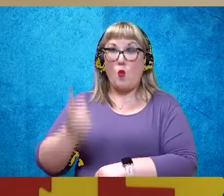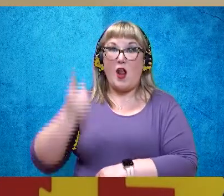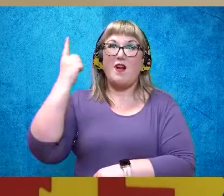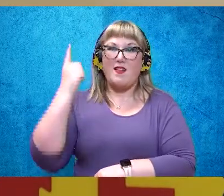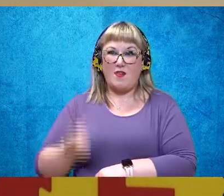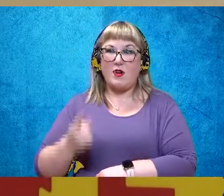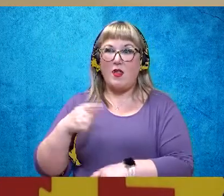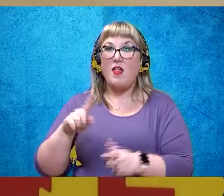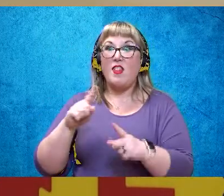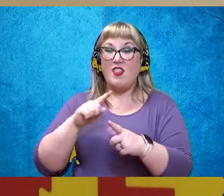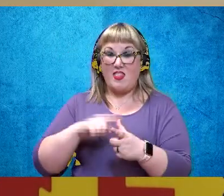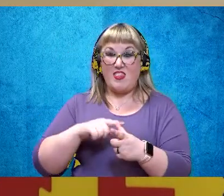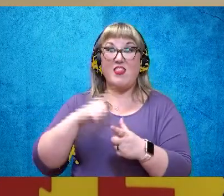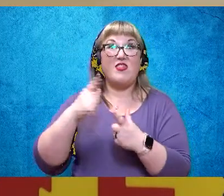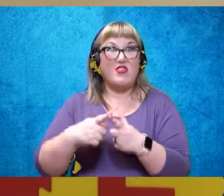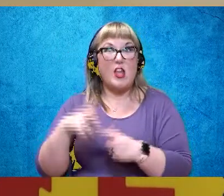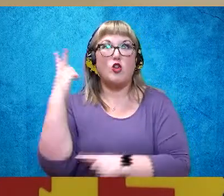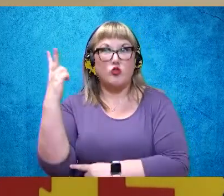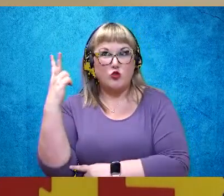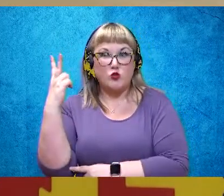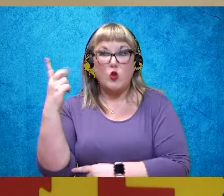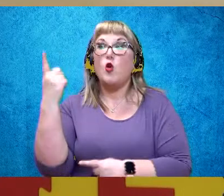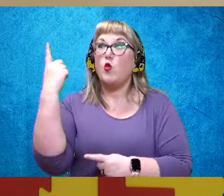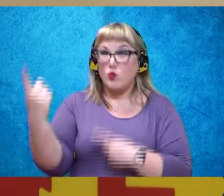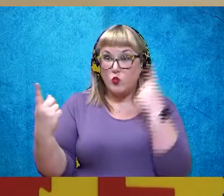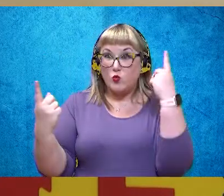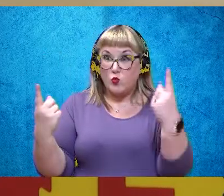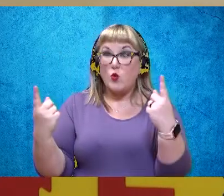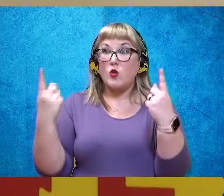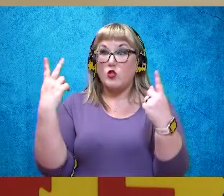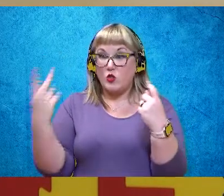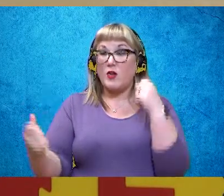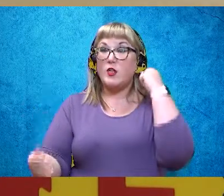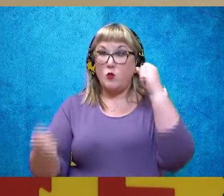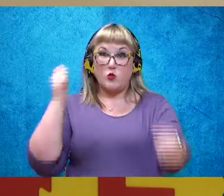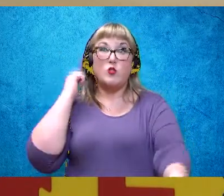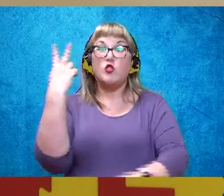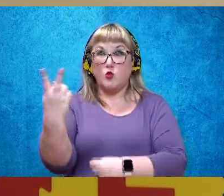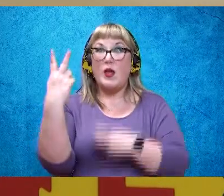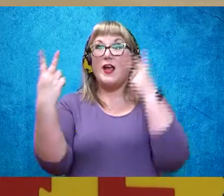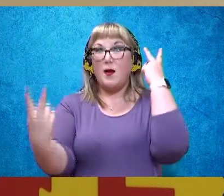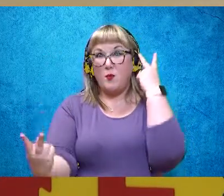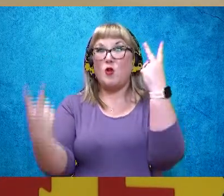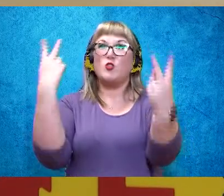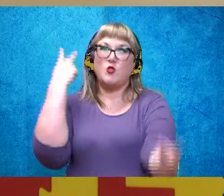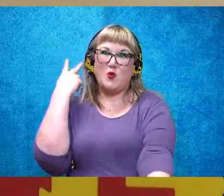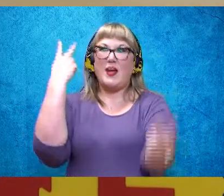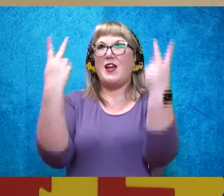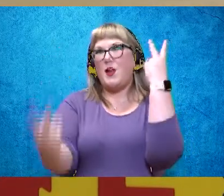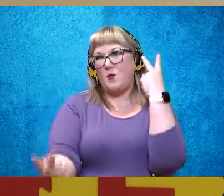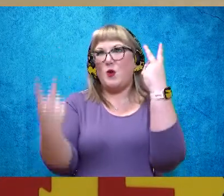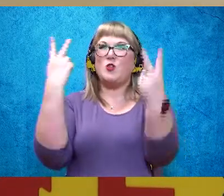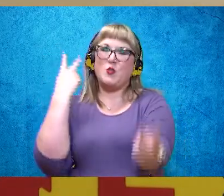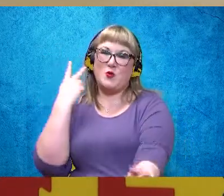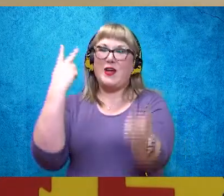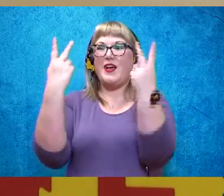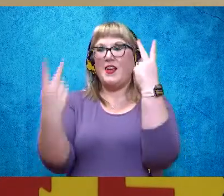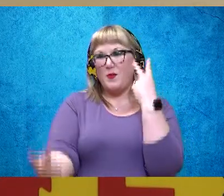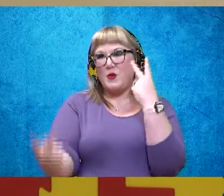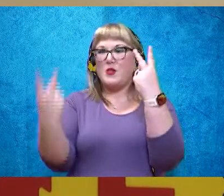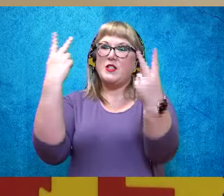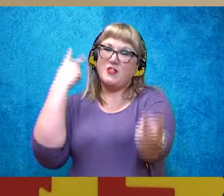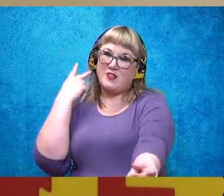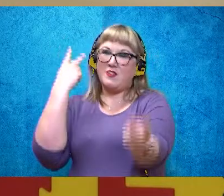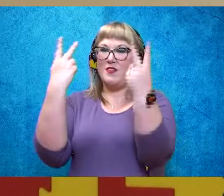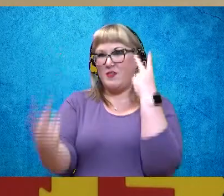and then he works with 2. 1, 2. Johnny works with 2 hammers, 2 hammers, 2